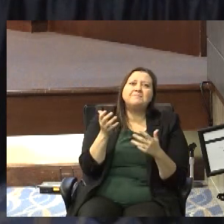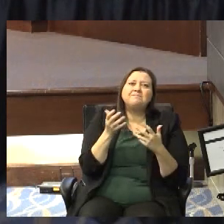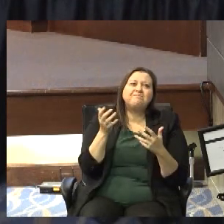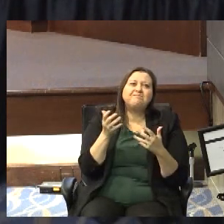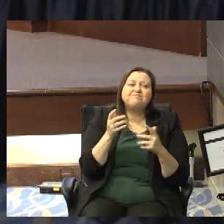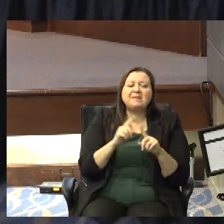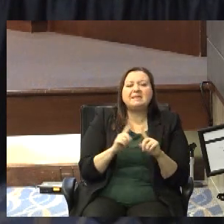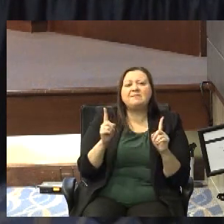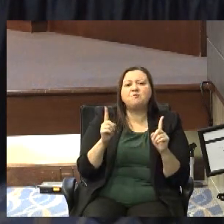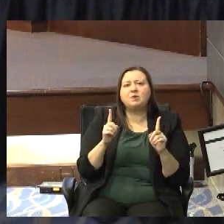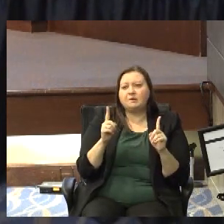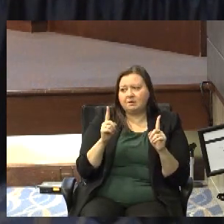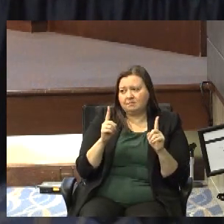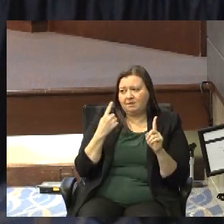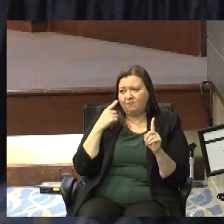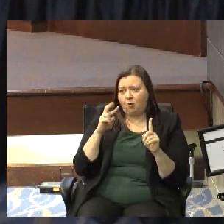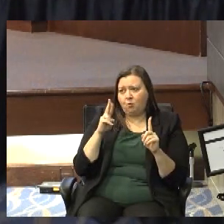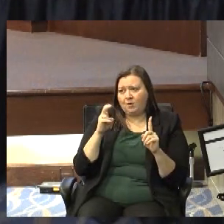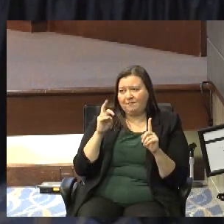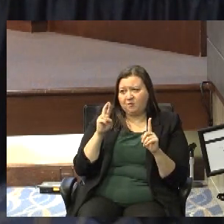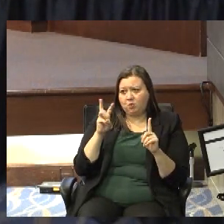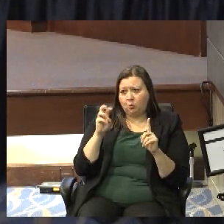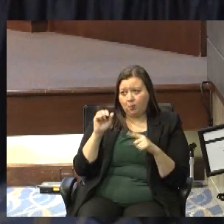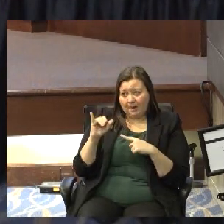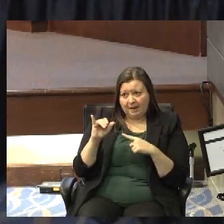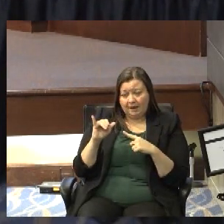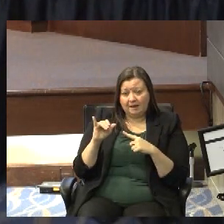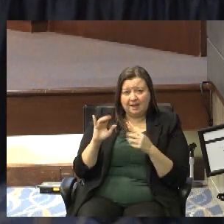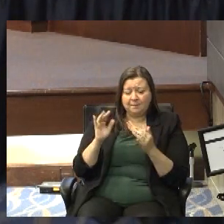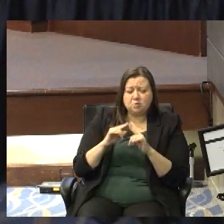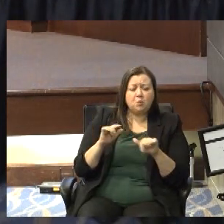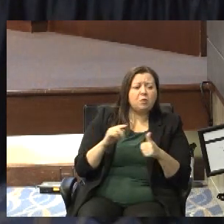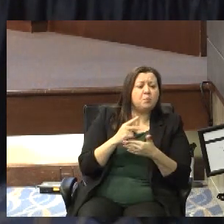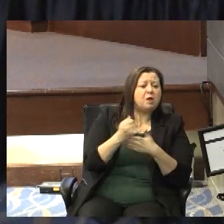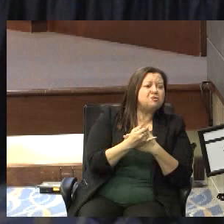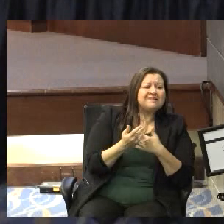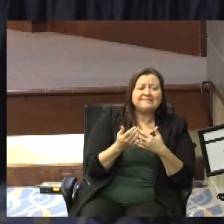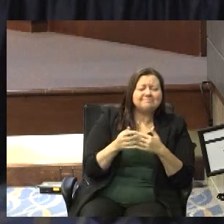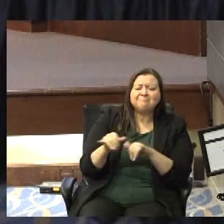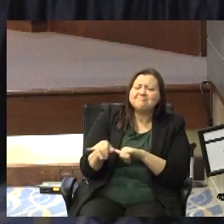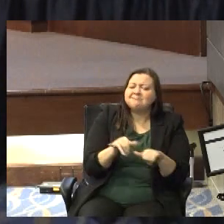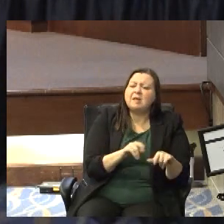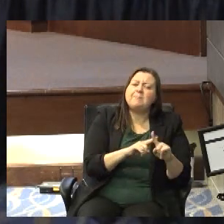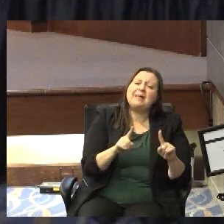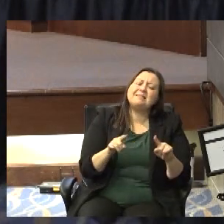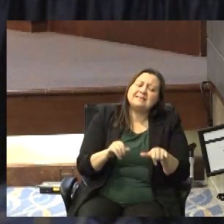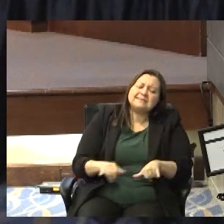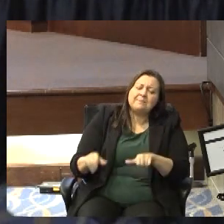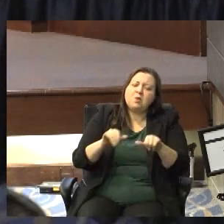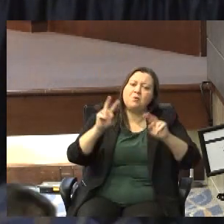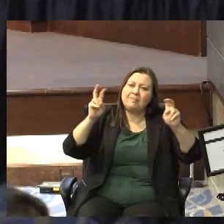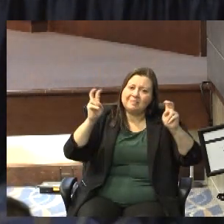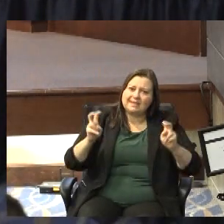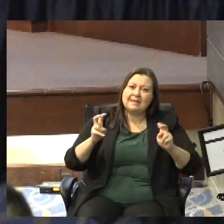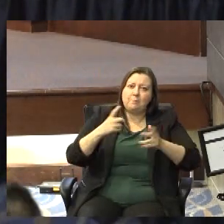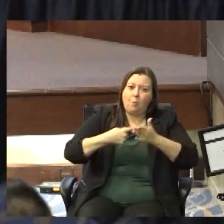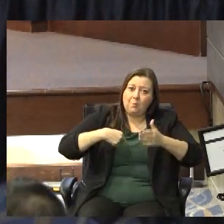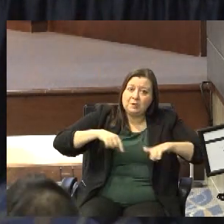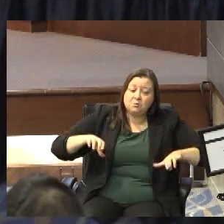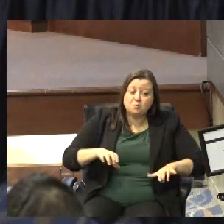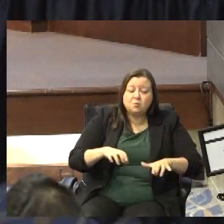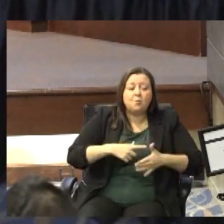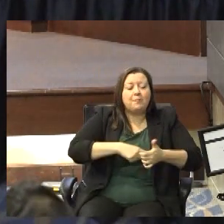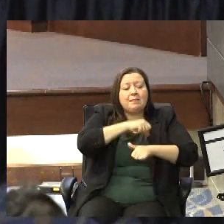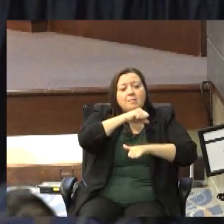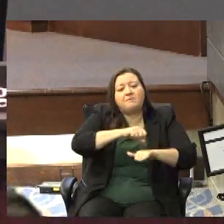it's not going to be different probably for Riverway than it is for a lot of other projects. I think that similar theme just kind of permeates what we do and what we love to do. Yeah,